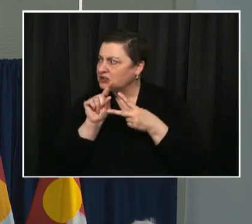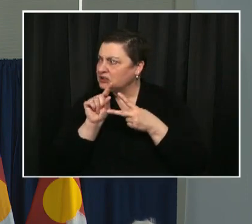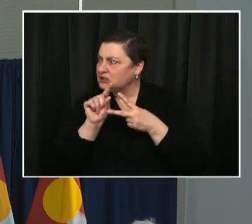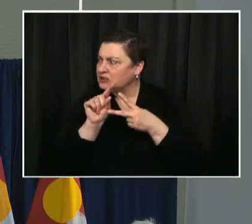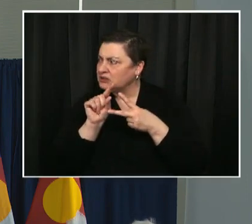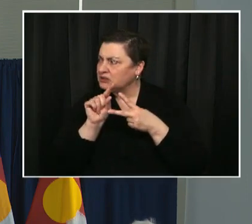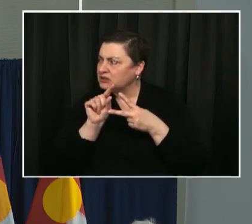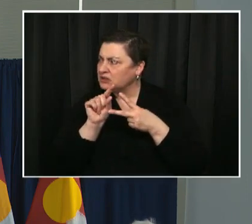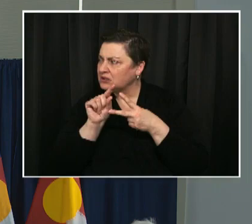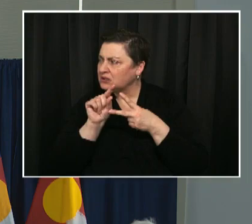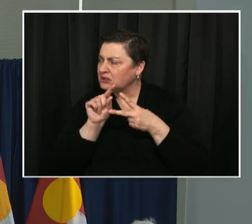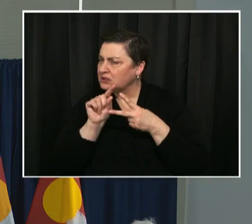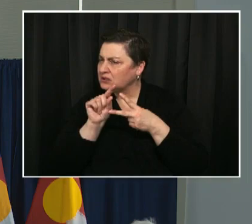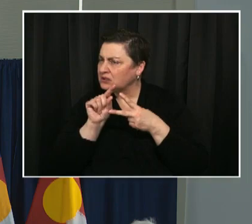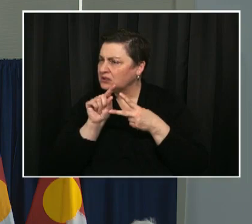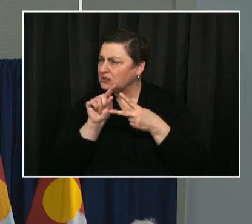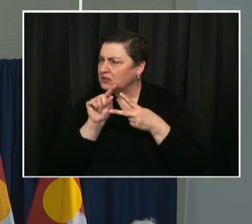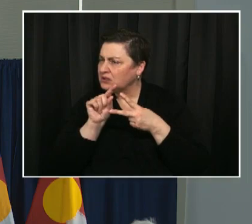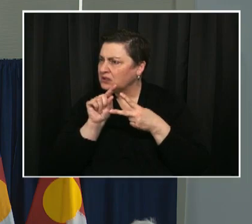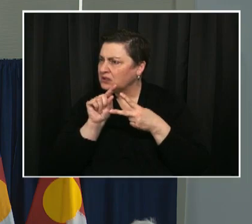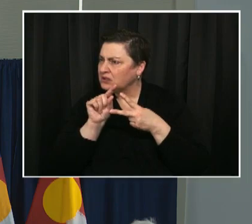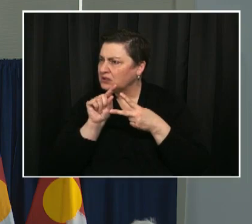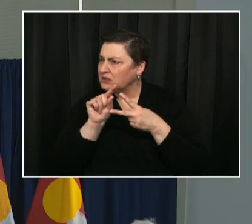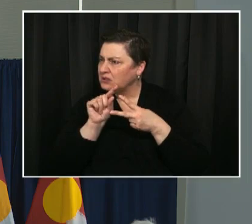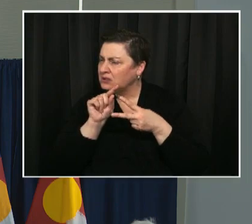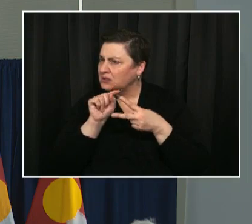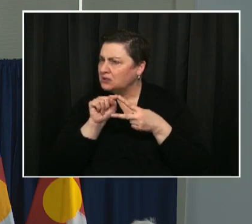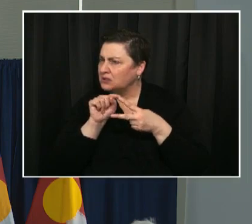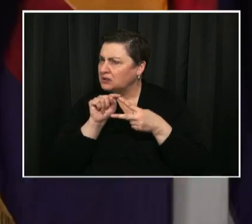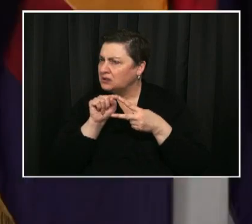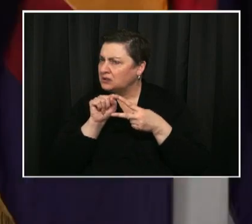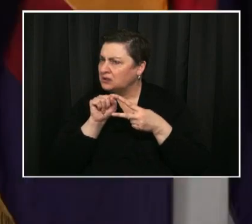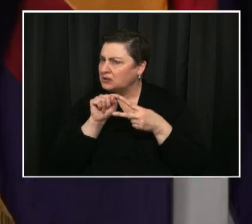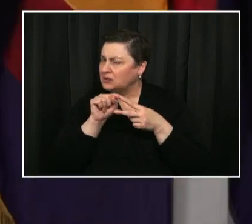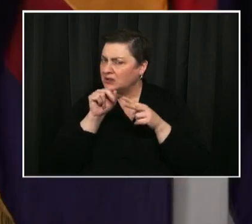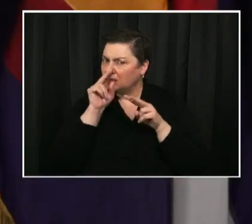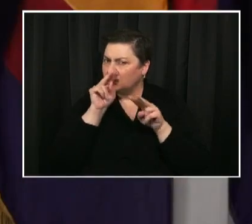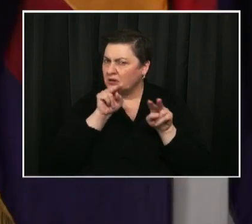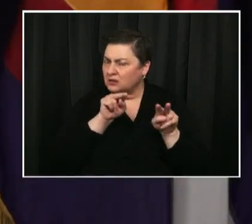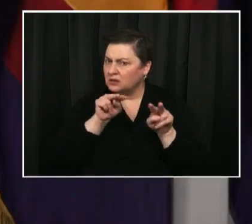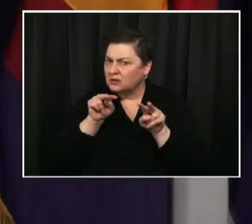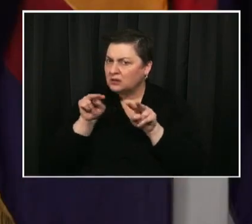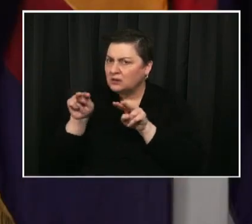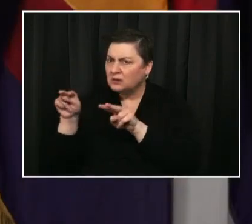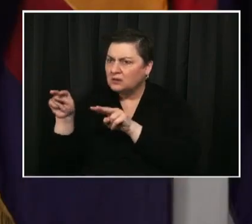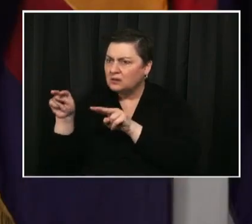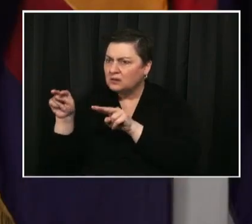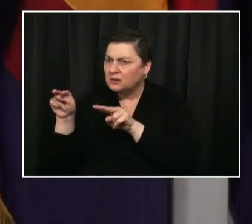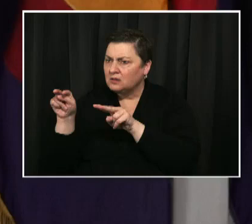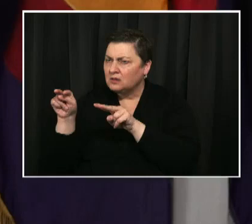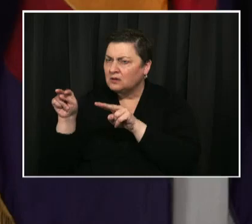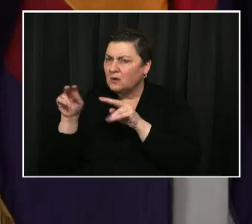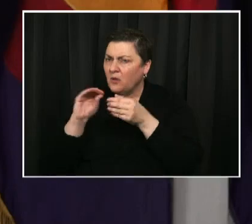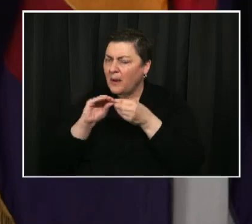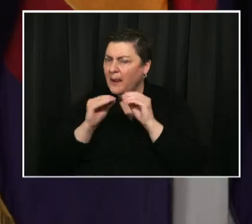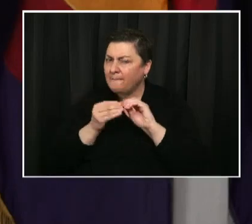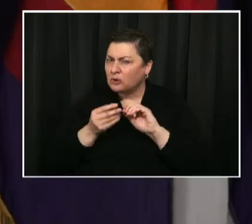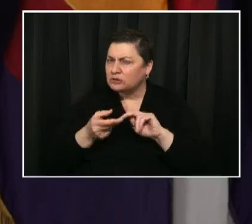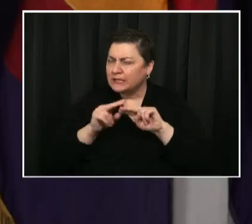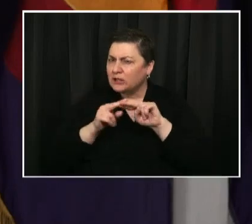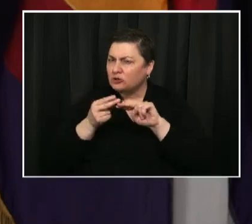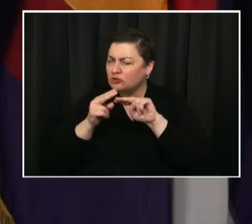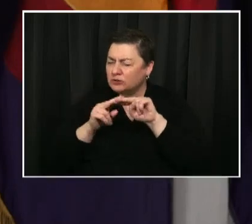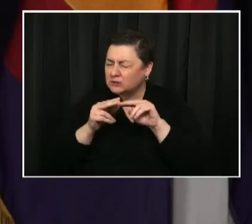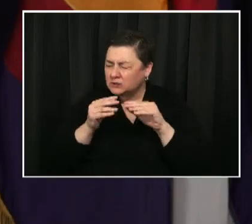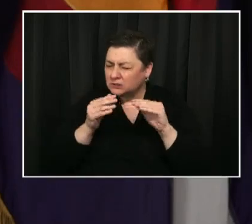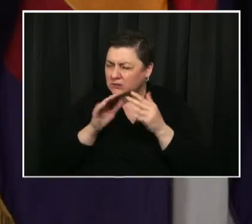said that surveillance is increased on the roads. Can you talk about what that means, to what degree is it increased? And two,